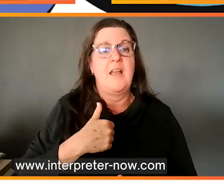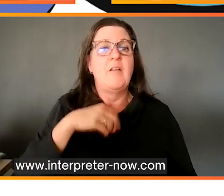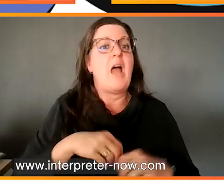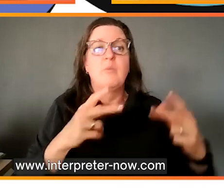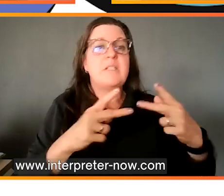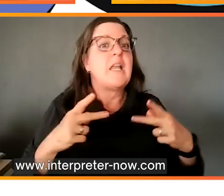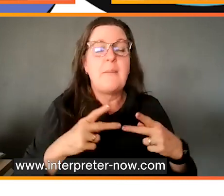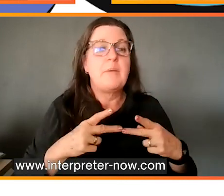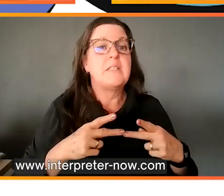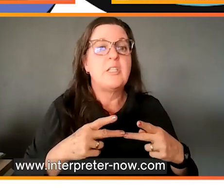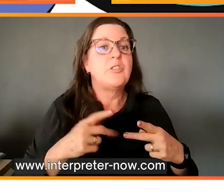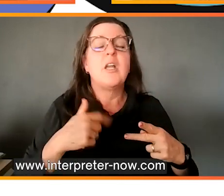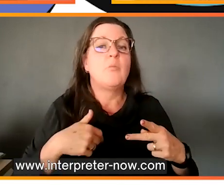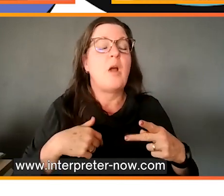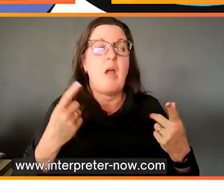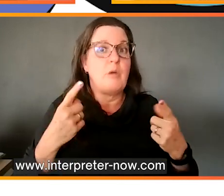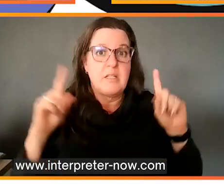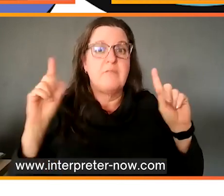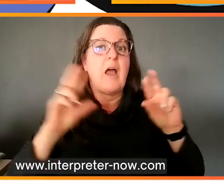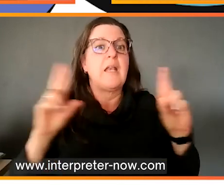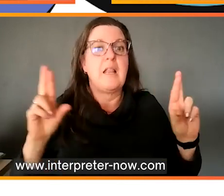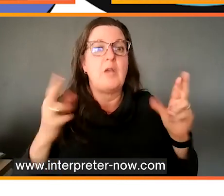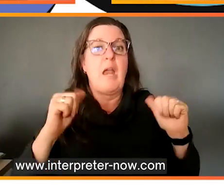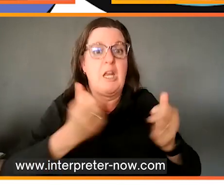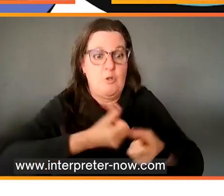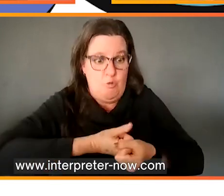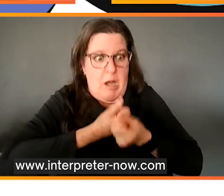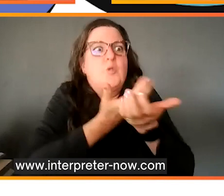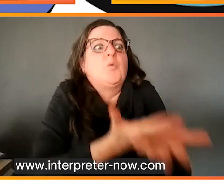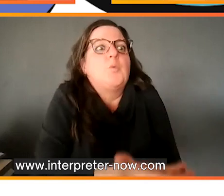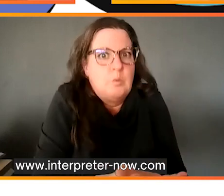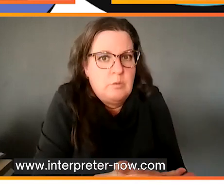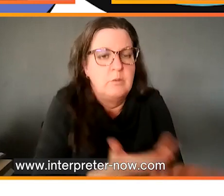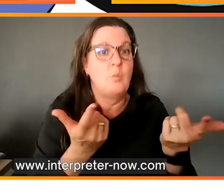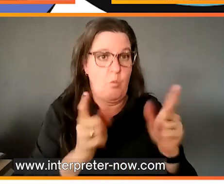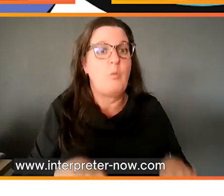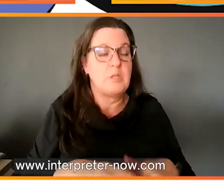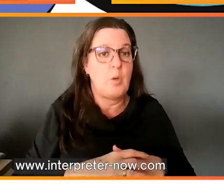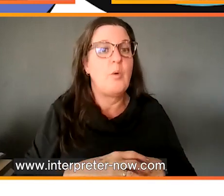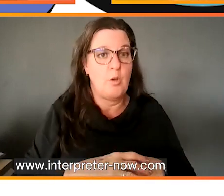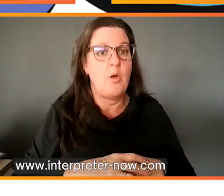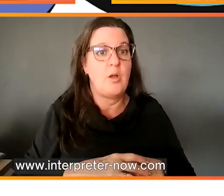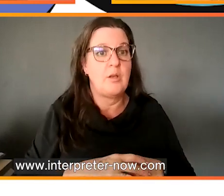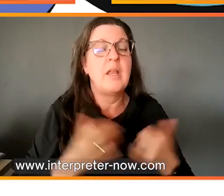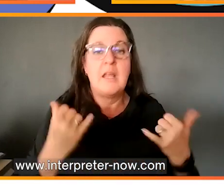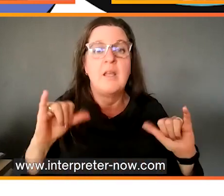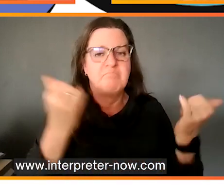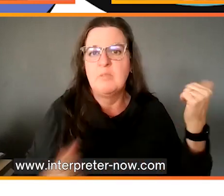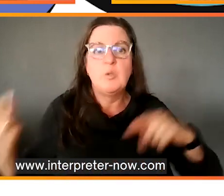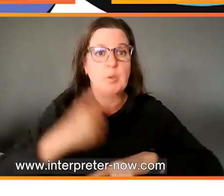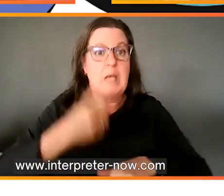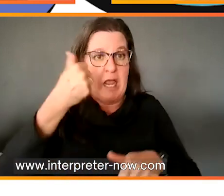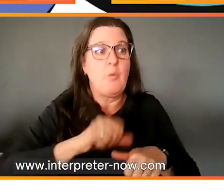questions. And I was in a position where I was finally ready to try to